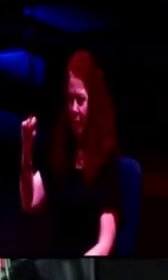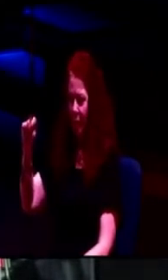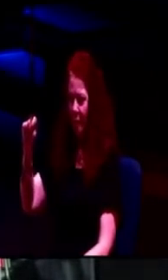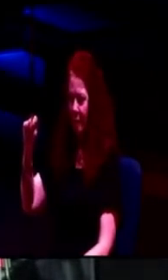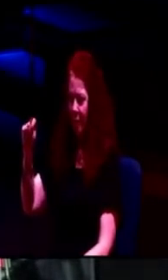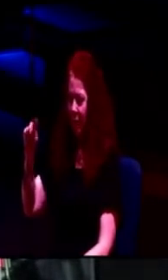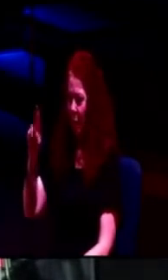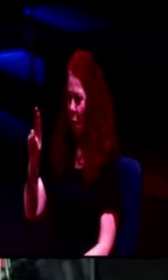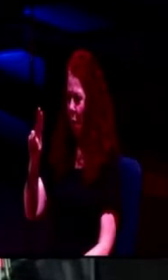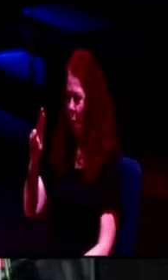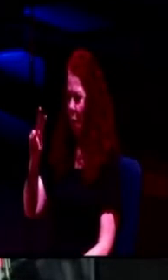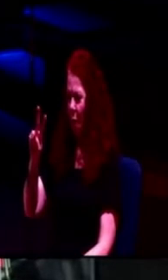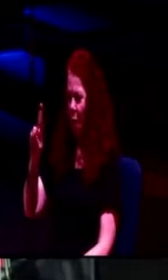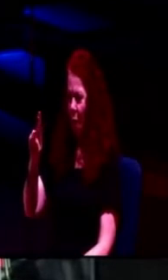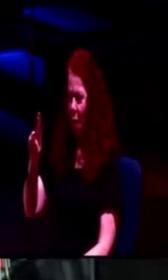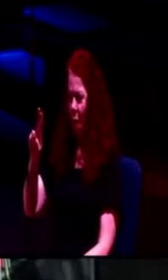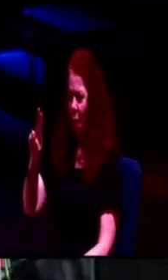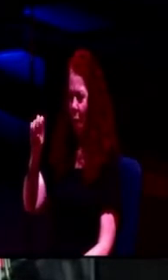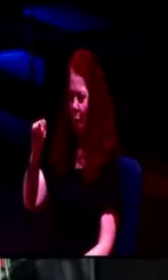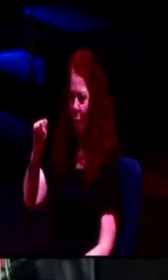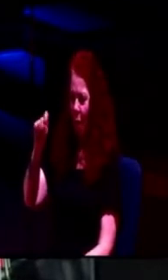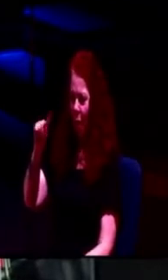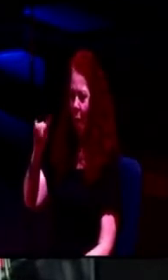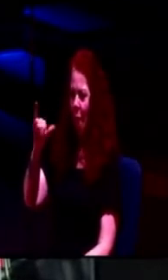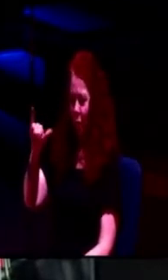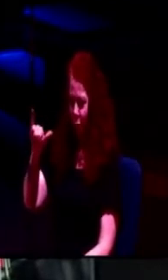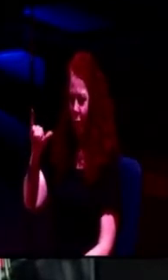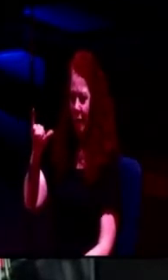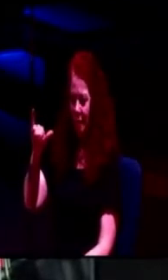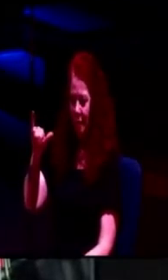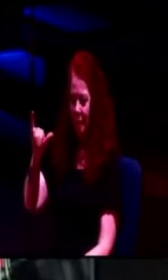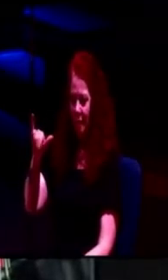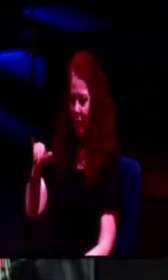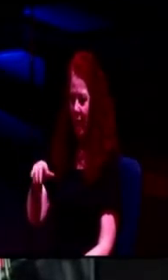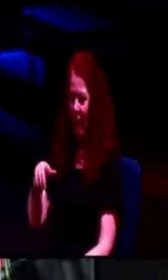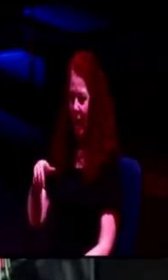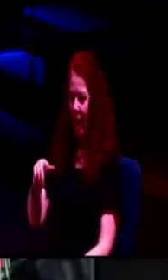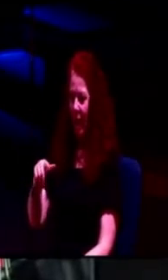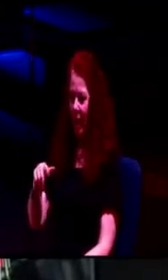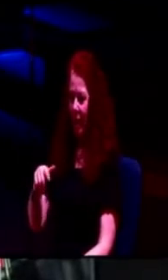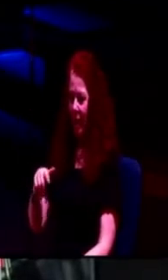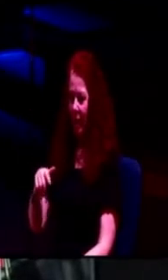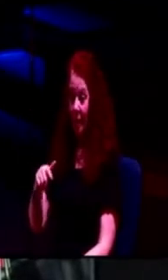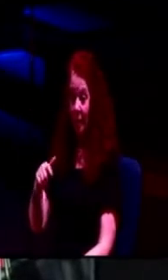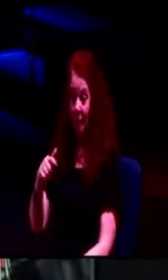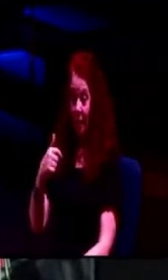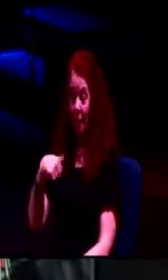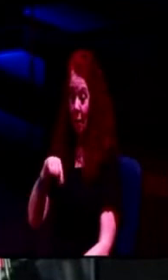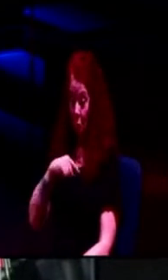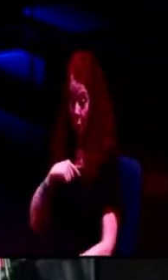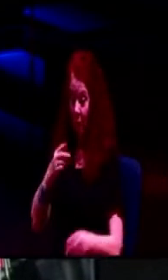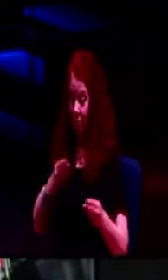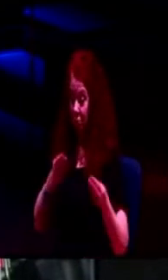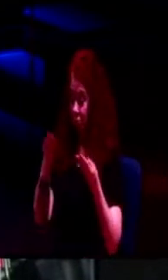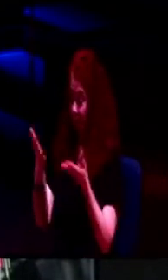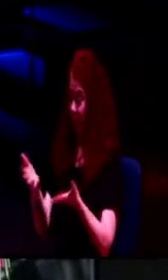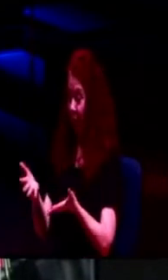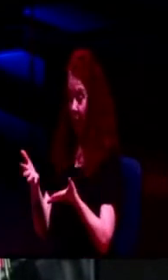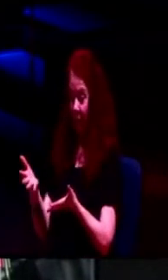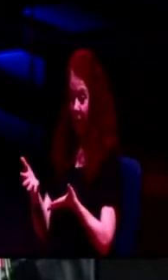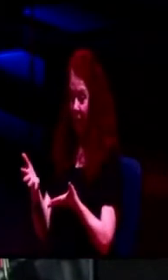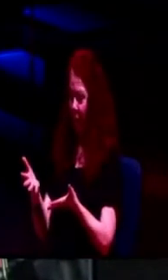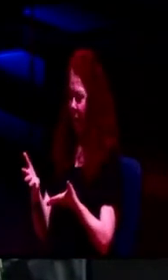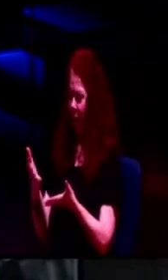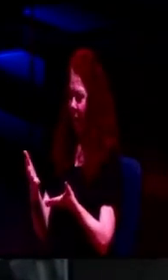It was Rusty was sitting in the weeds, and we brought it up here and beat it up with sledgehammers for a fundraiser. I know. Somebody just passed